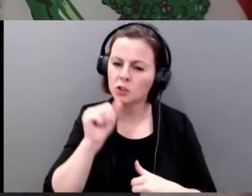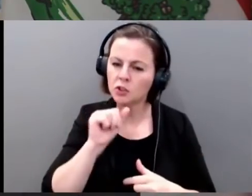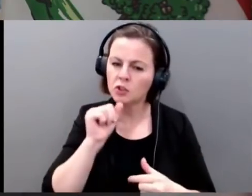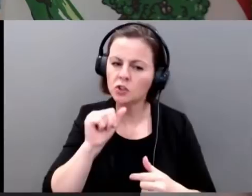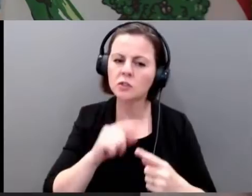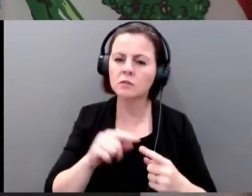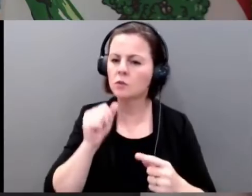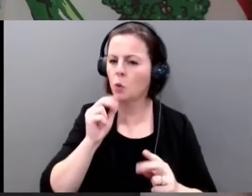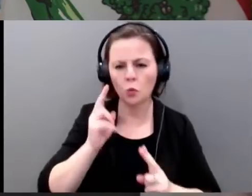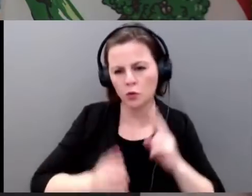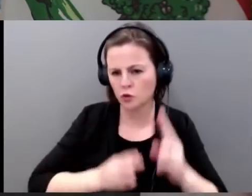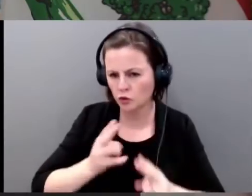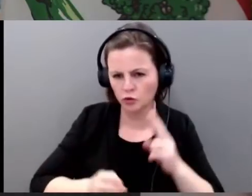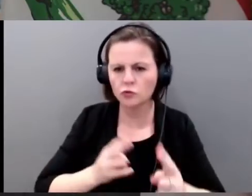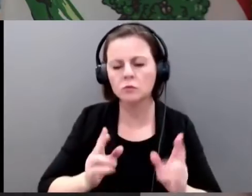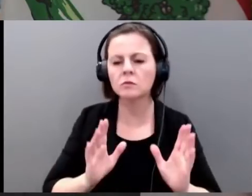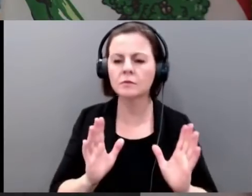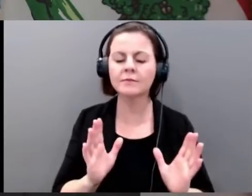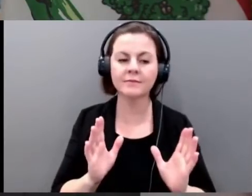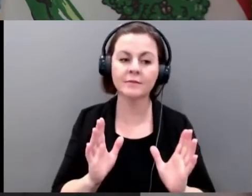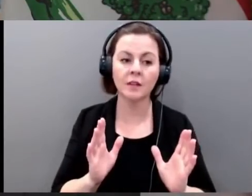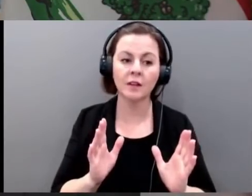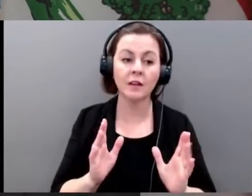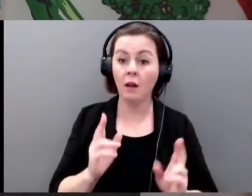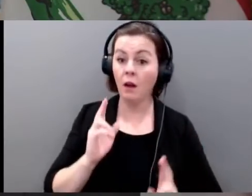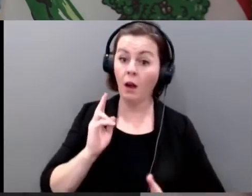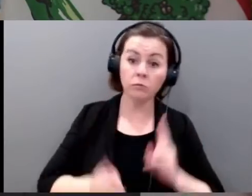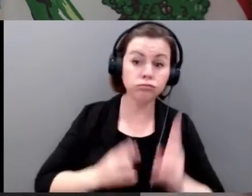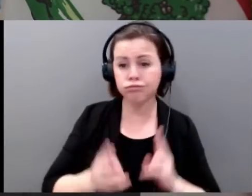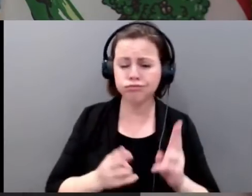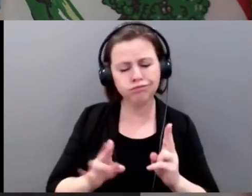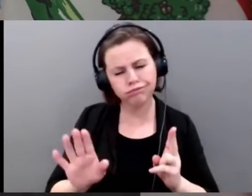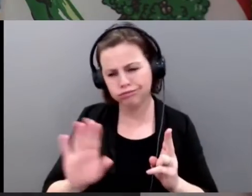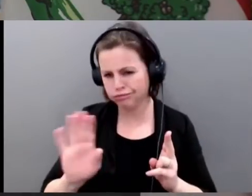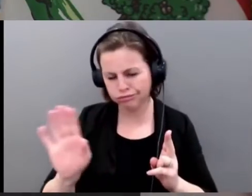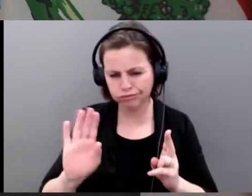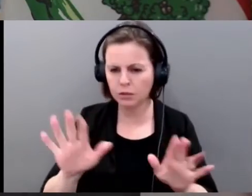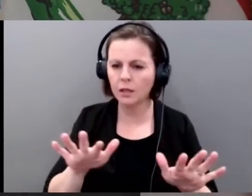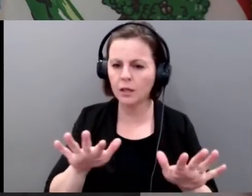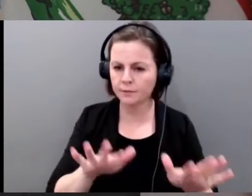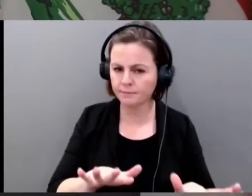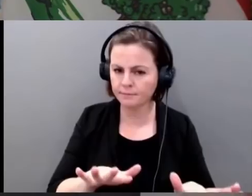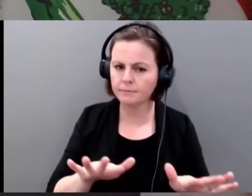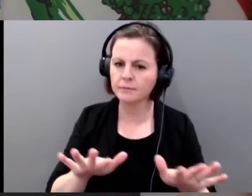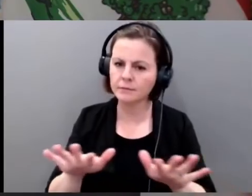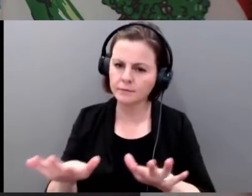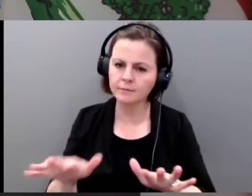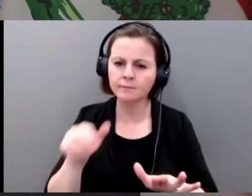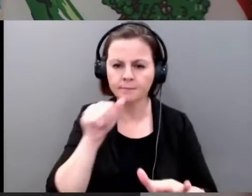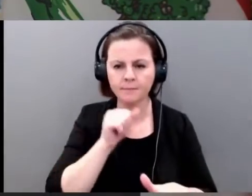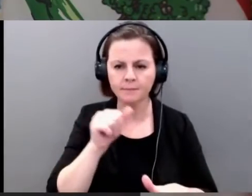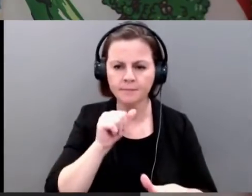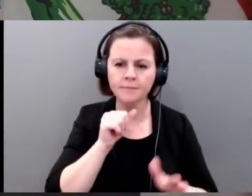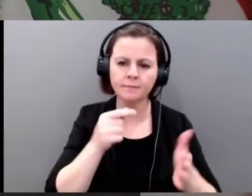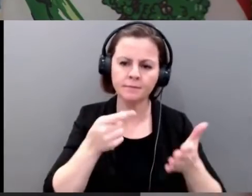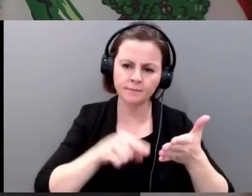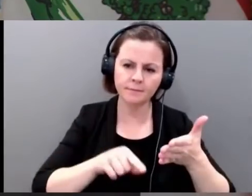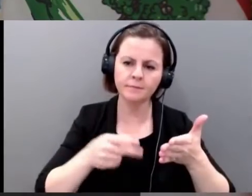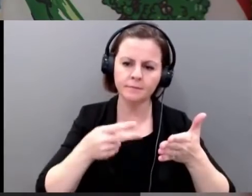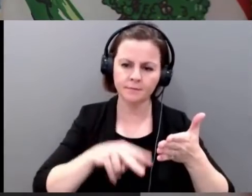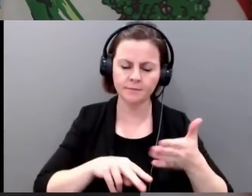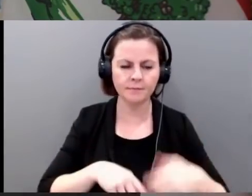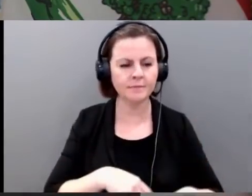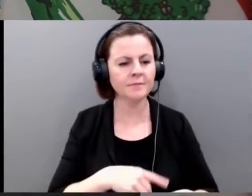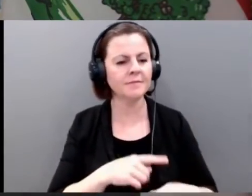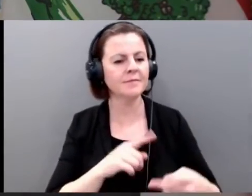the hustle and bustle doesn't need to be so hustling and bustling for the next couple of weeks. Yeah, I